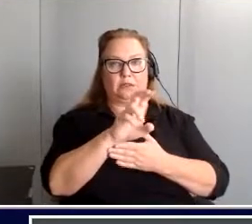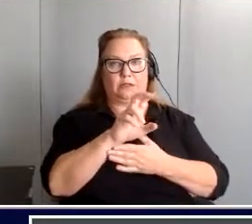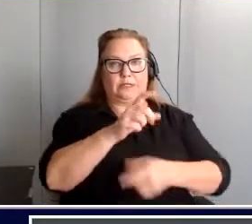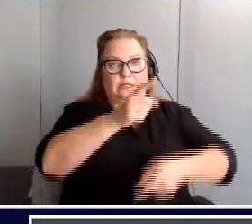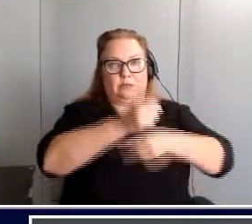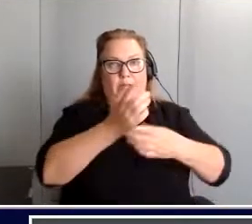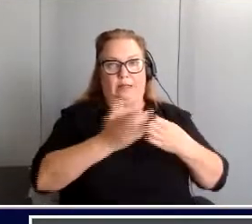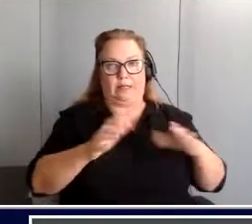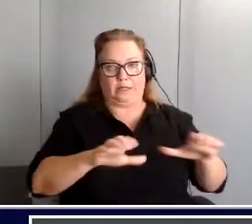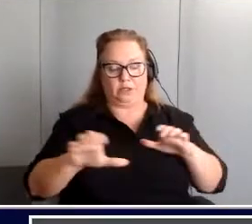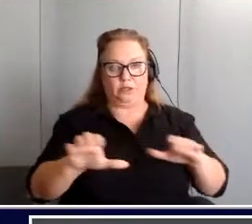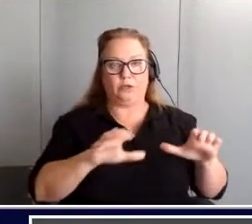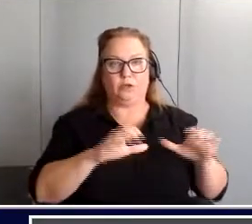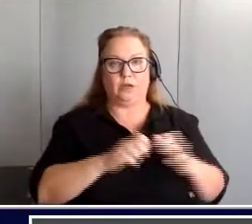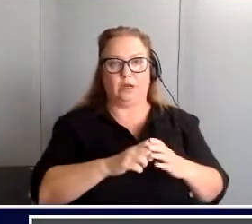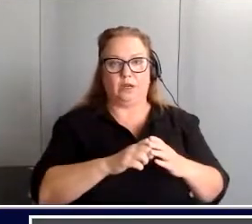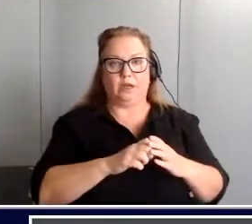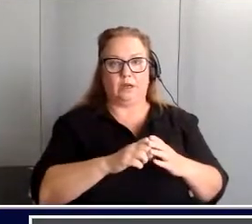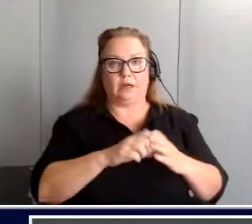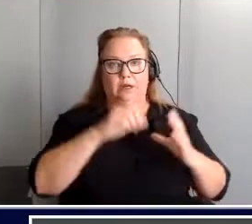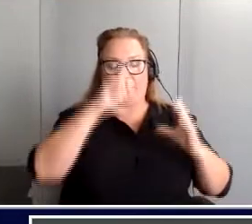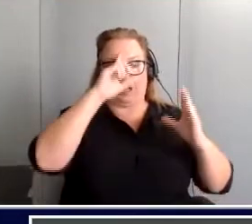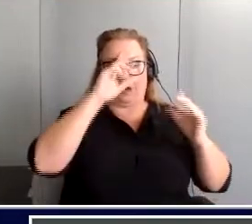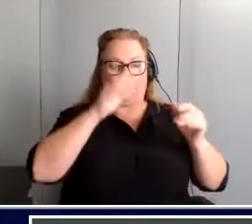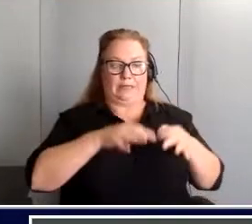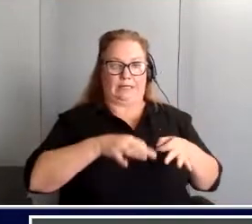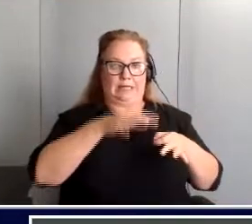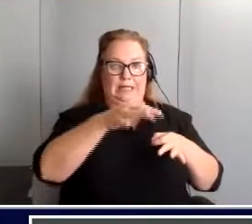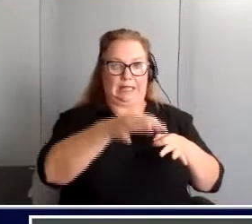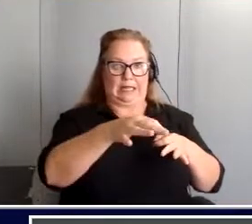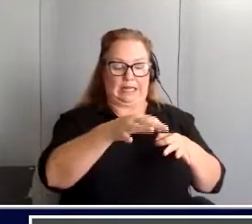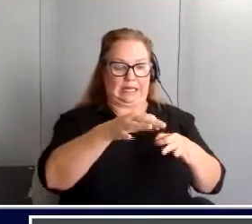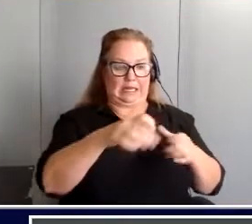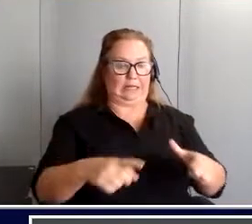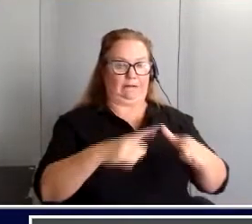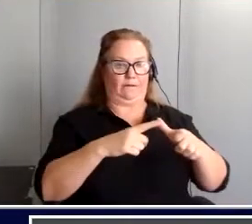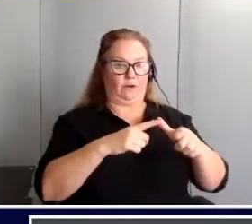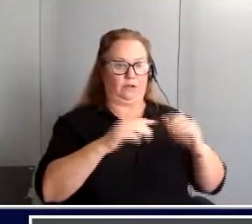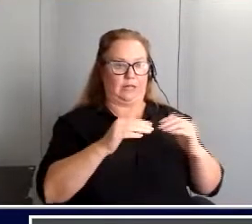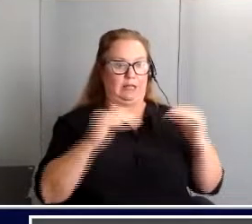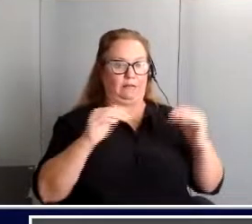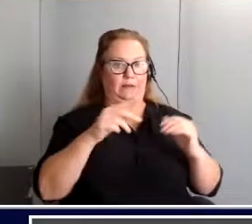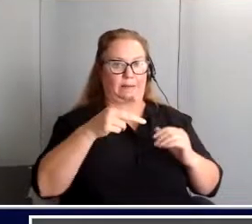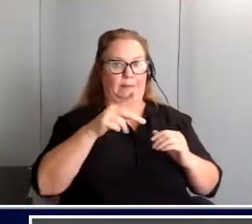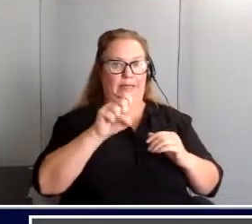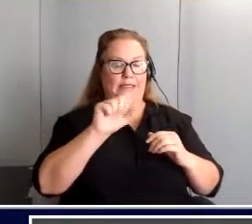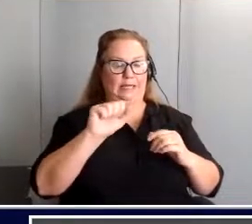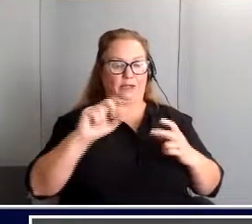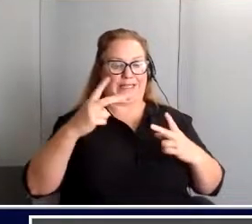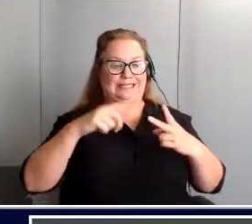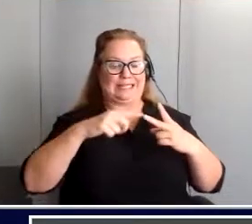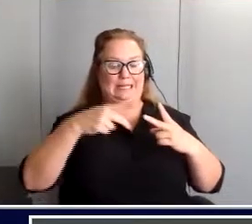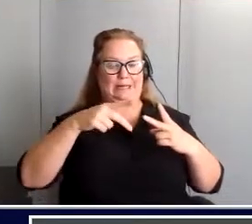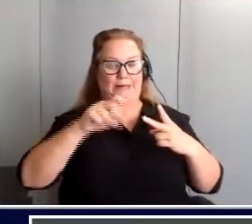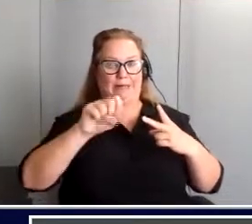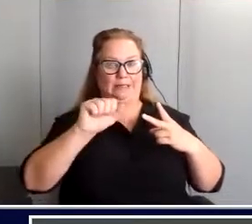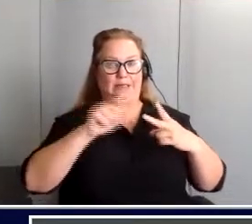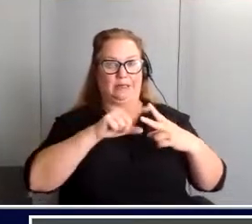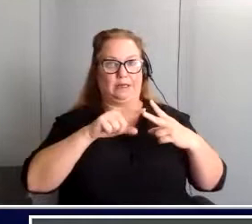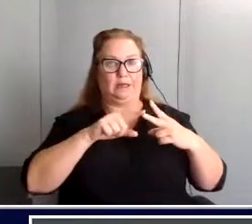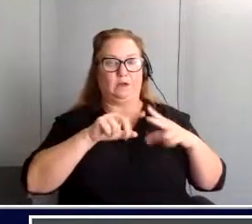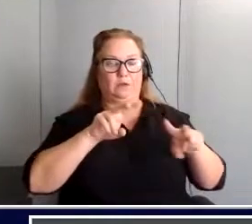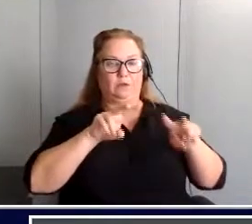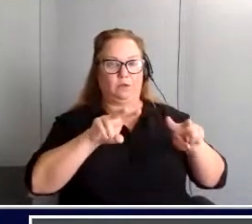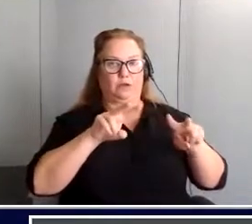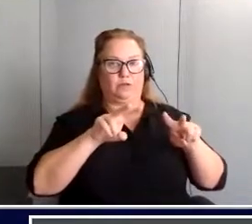And so I hope that the delay you had in that first elevated PSA to the second PSA was truly watchful waiting, and not